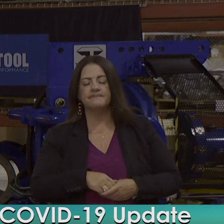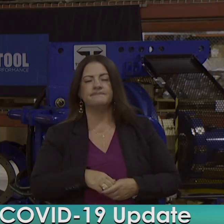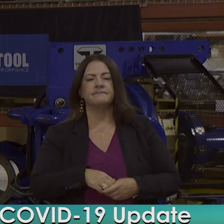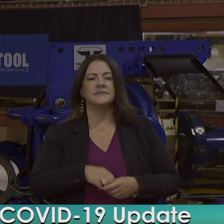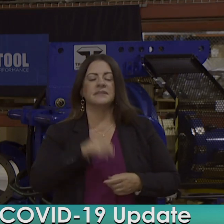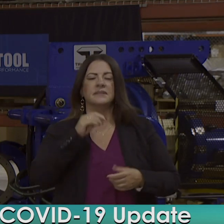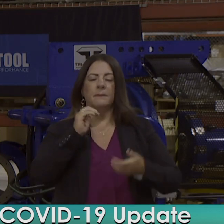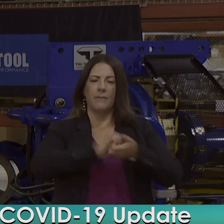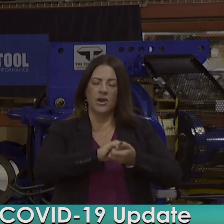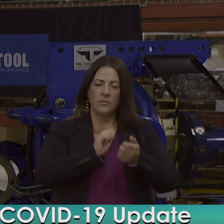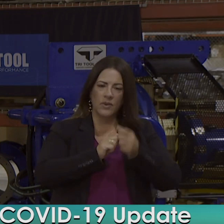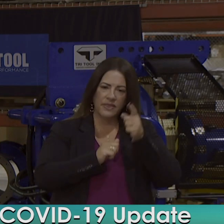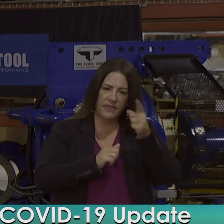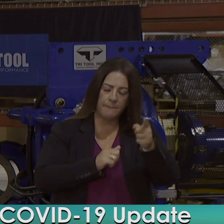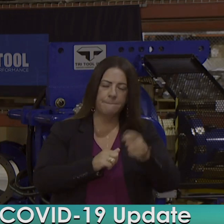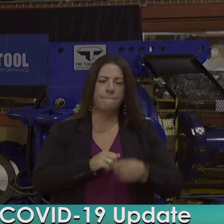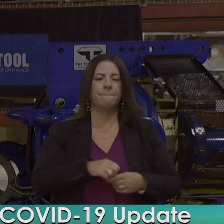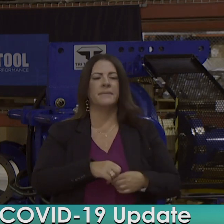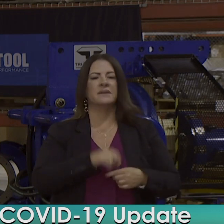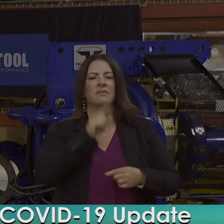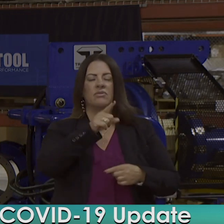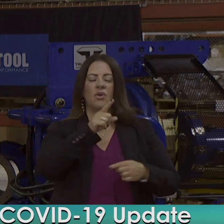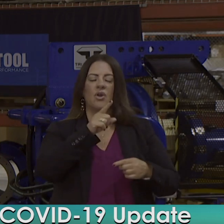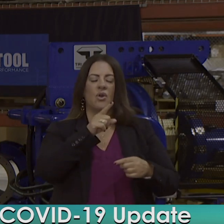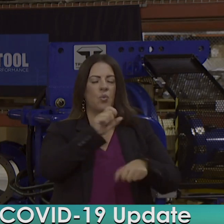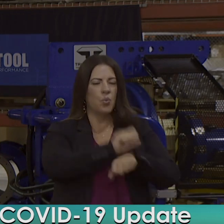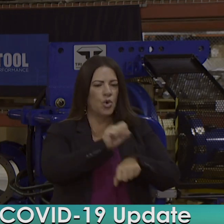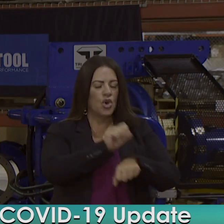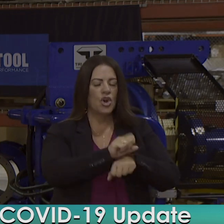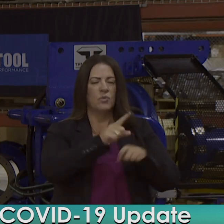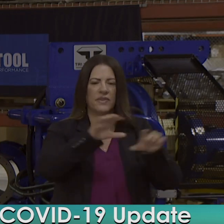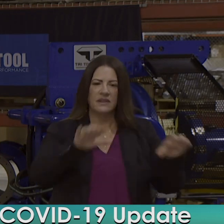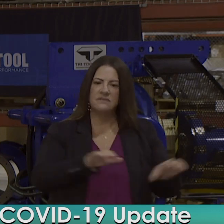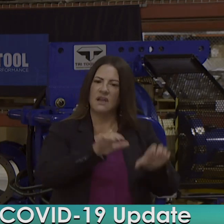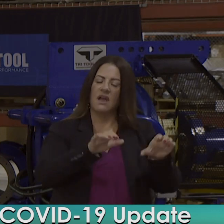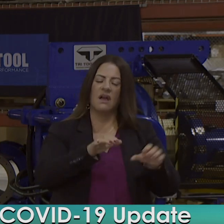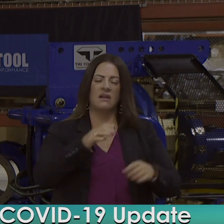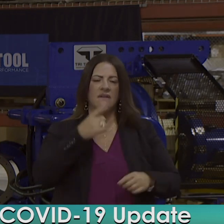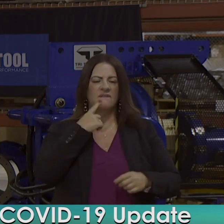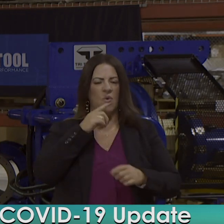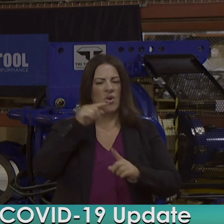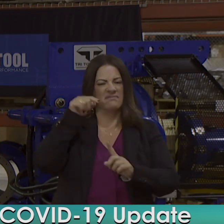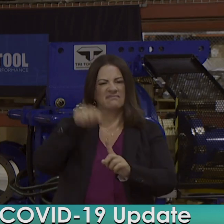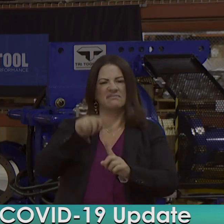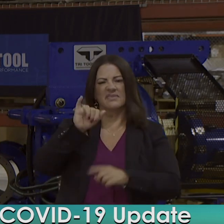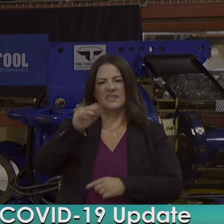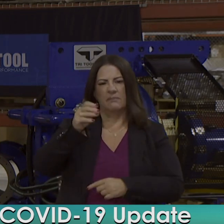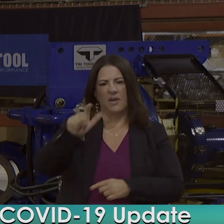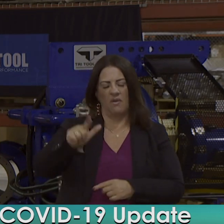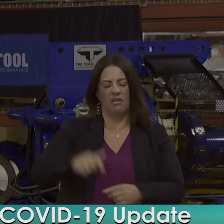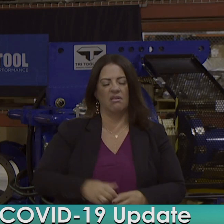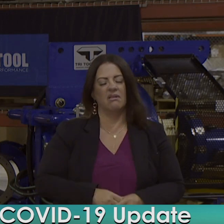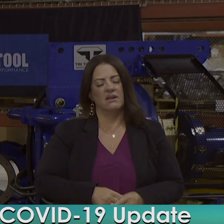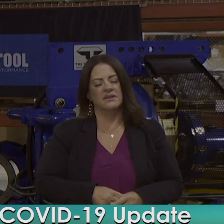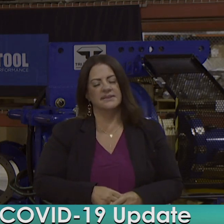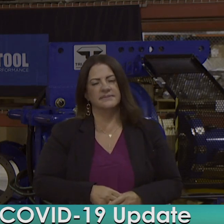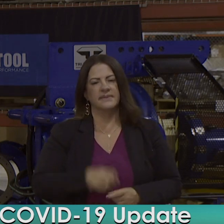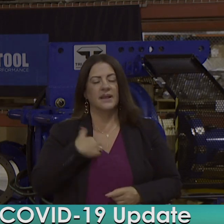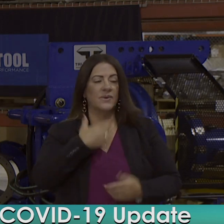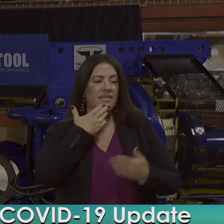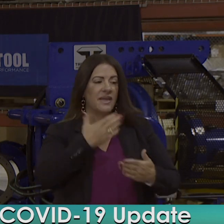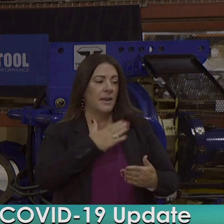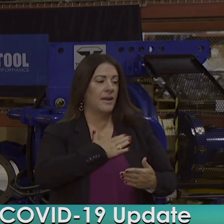their partnerships and their stewardship and focus on the needs of this county. And I want to just thank our